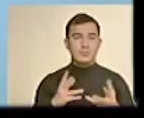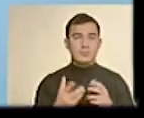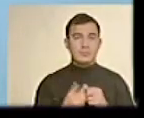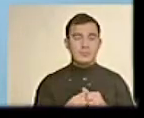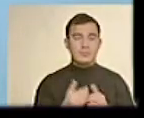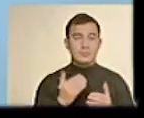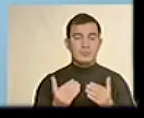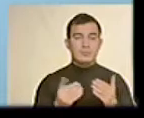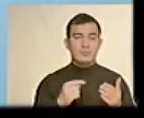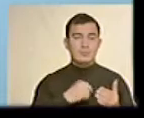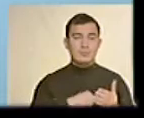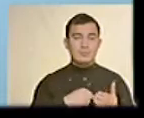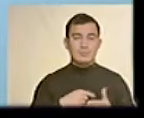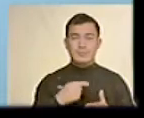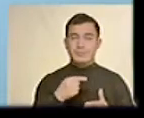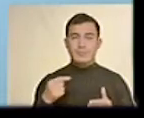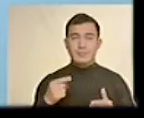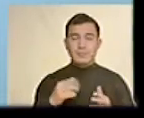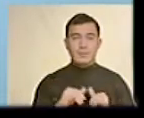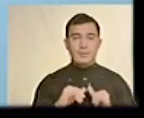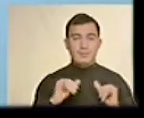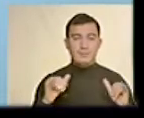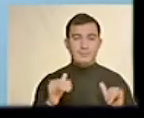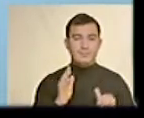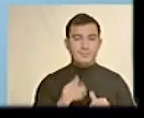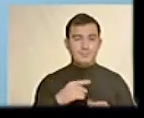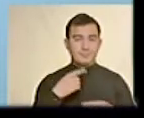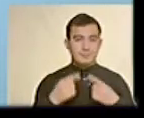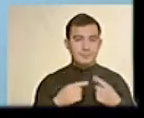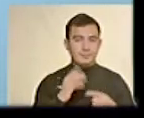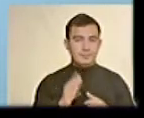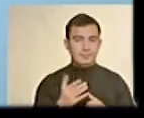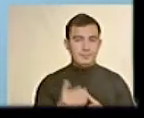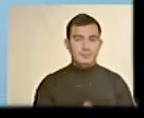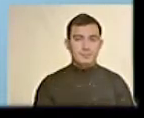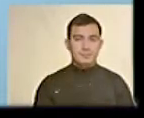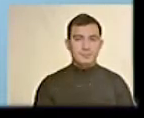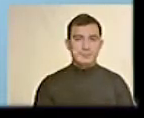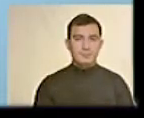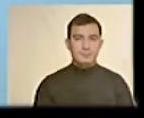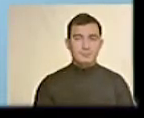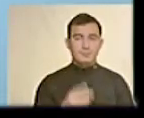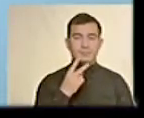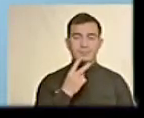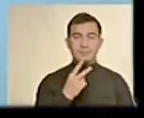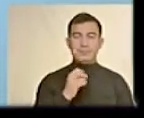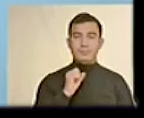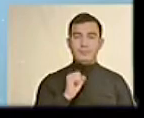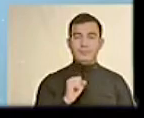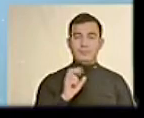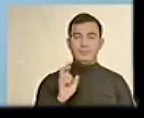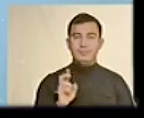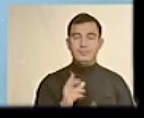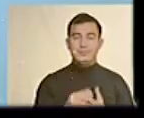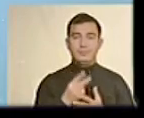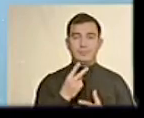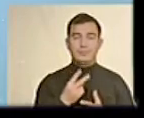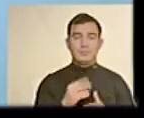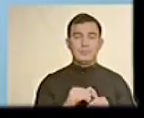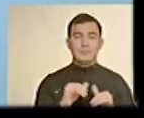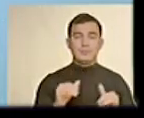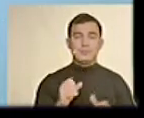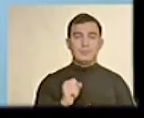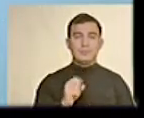sonlar ayirmasiga ko'paytmasi deb o'qiladi. 2 ab, ya'ni 2 ko'paytirilgan